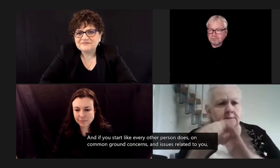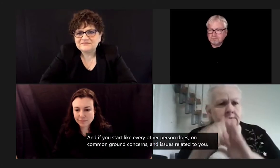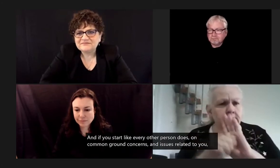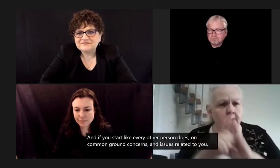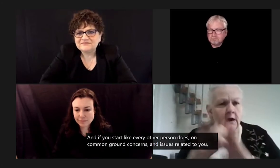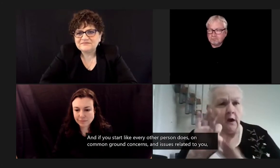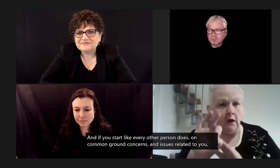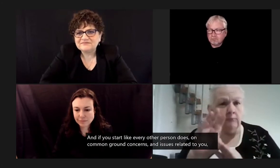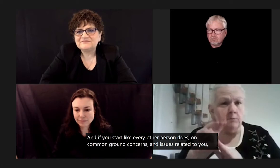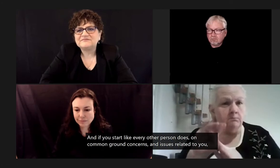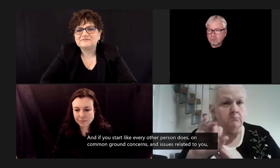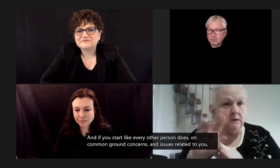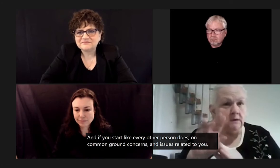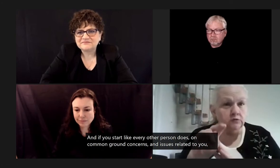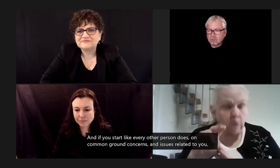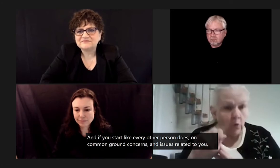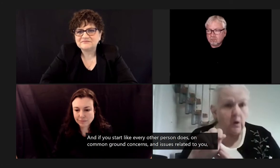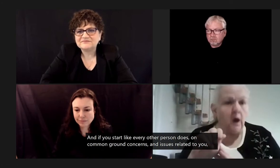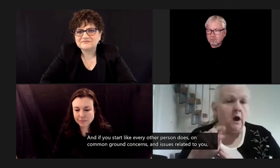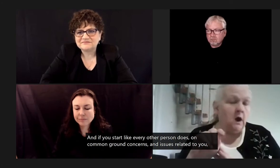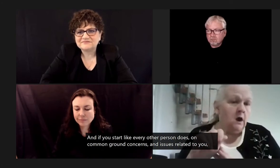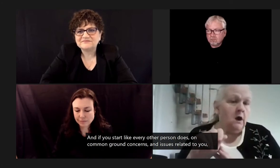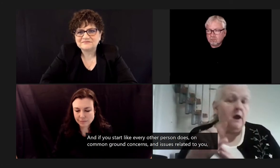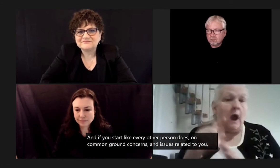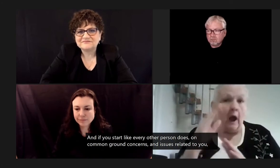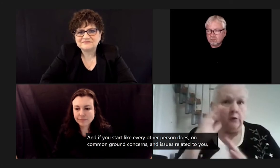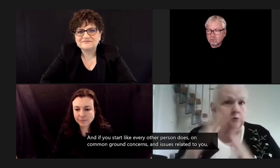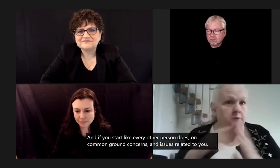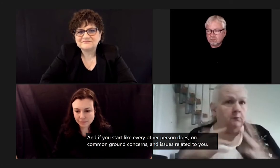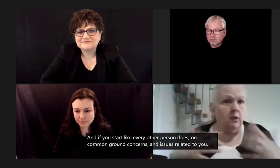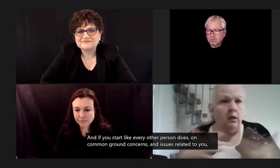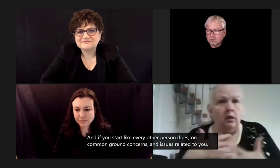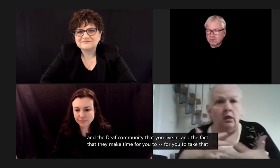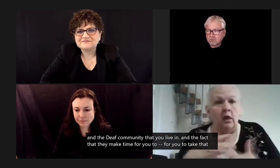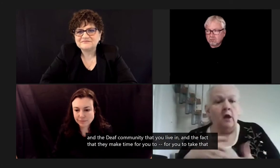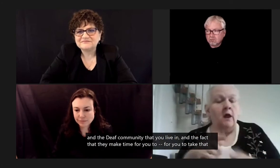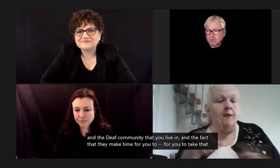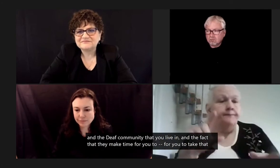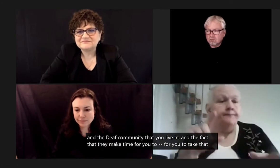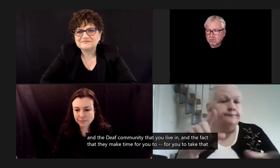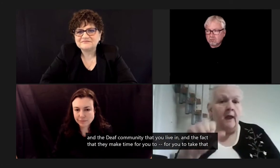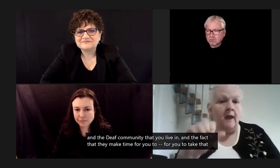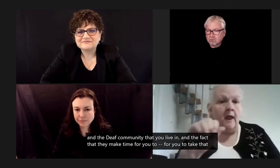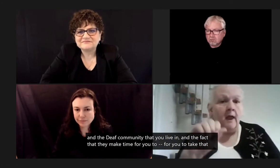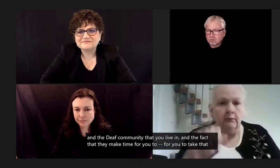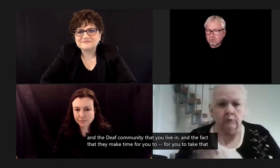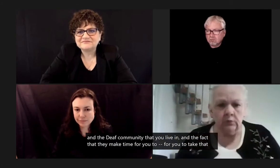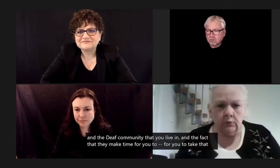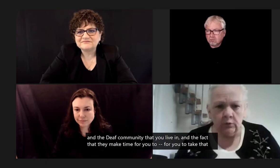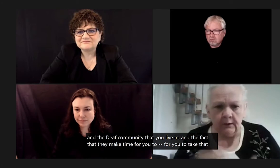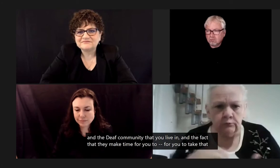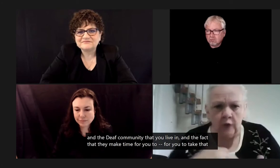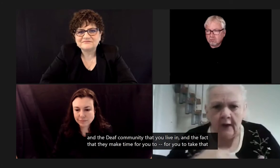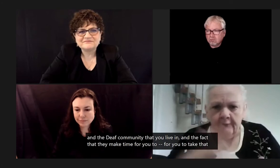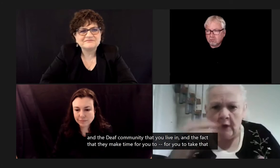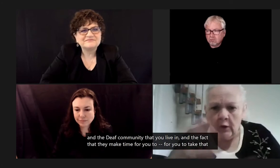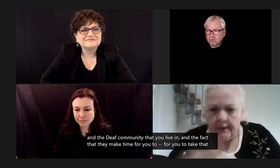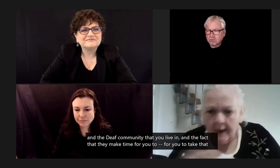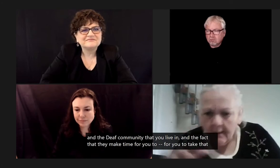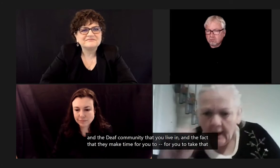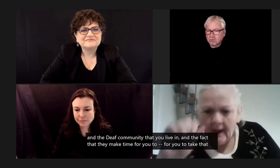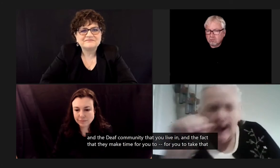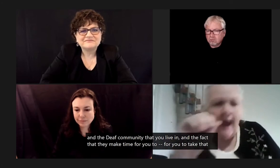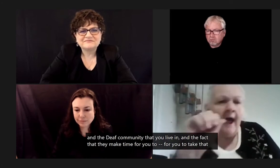take that time, value it, and tell them how much you care about Minnesota, and tell them about your fears